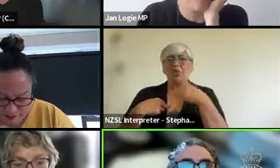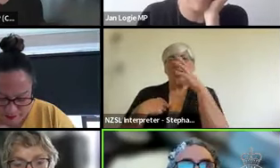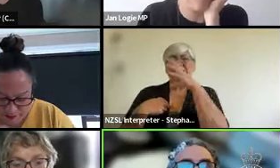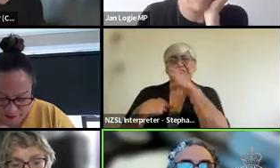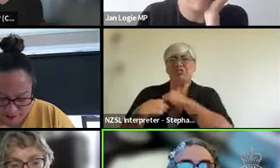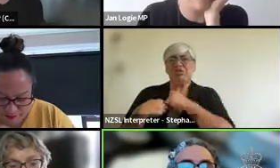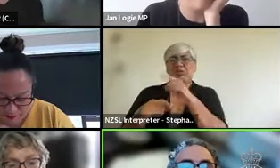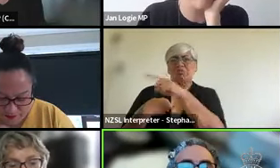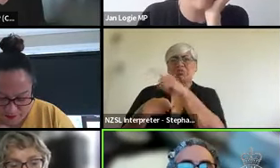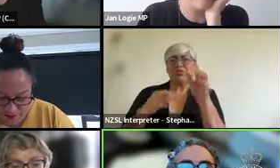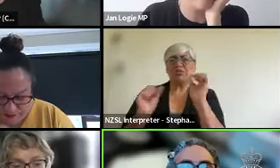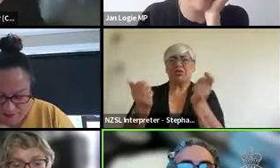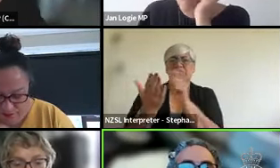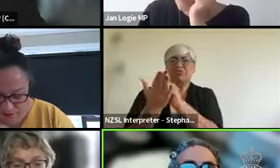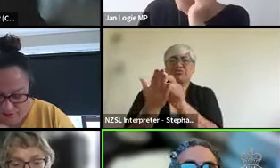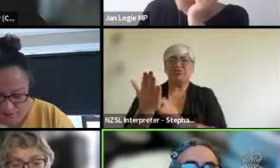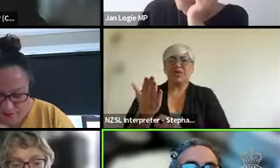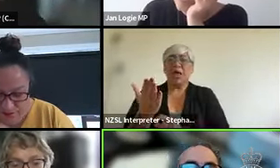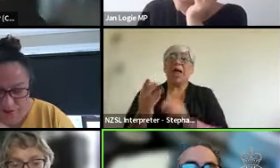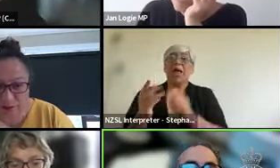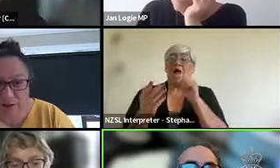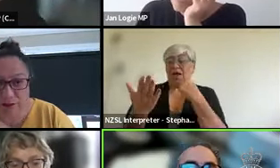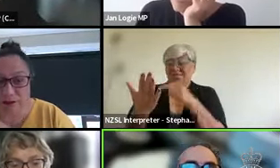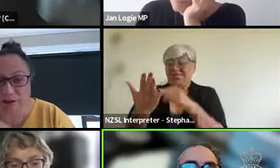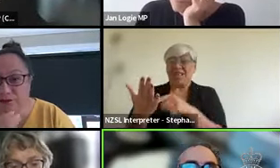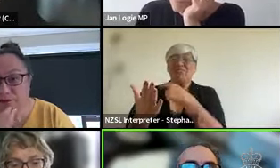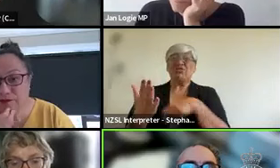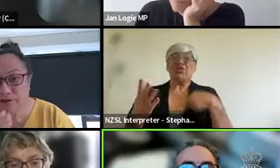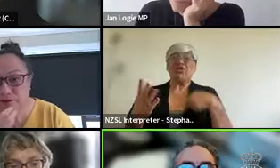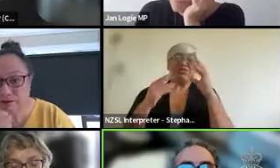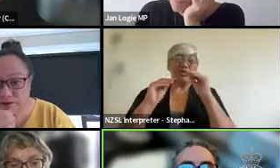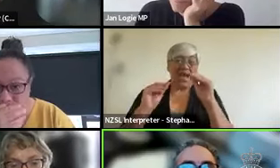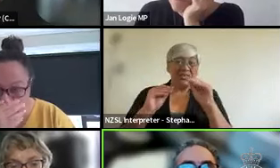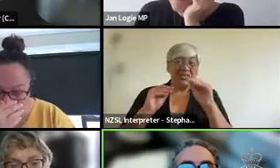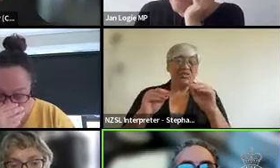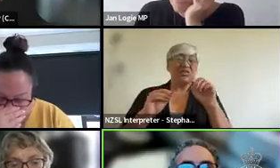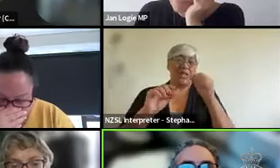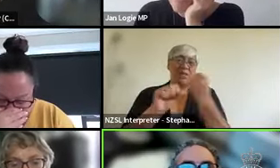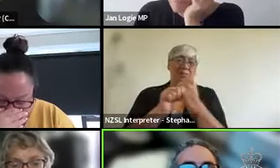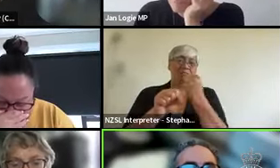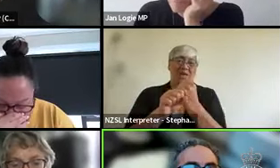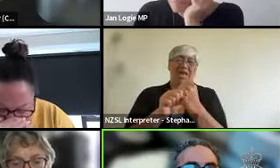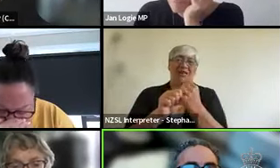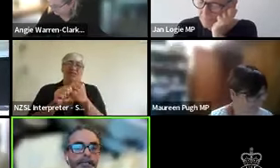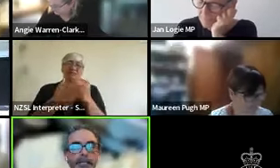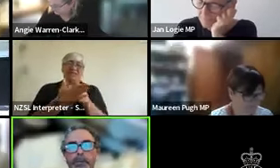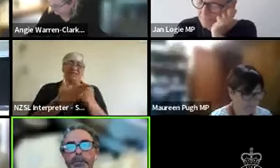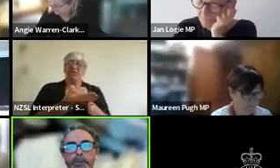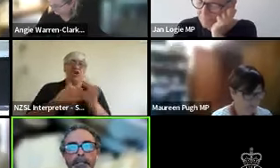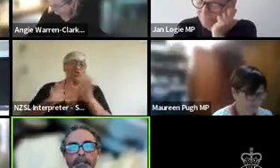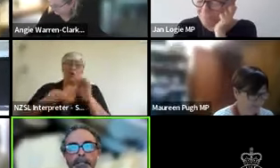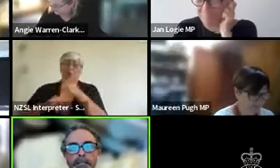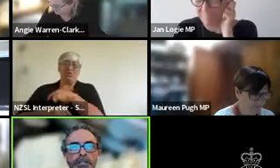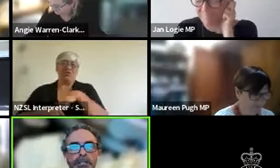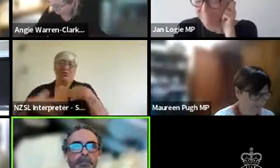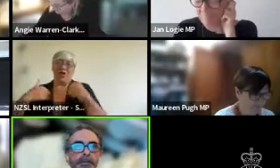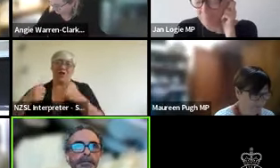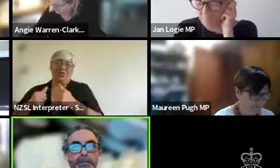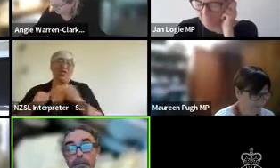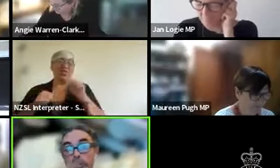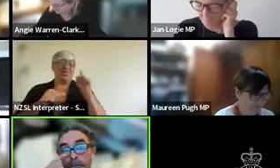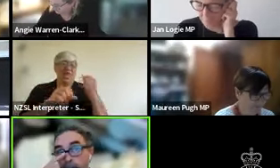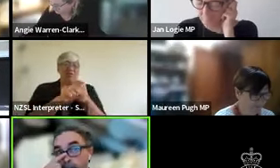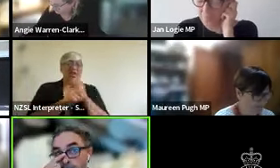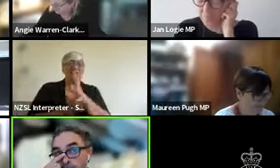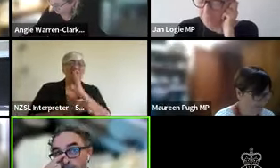a quick correction. It's the Ministry of Education that has made some bizarre and inconsistent and arguably inequitable funding decisions, but